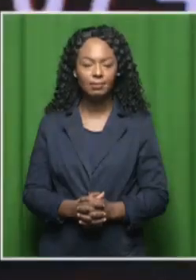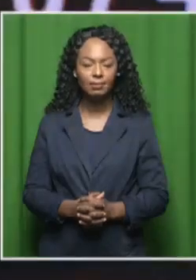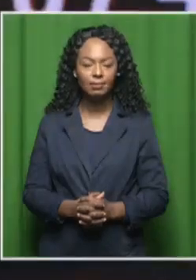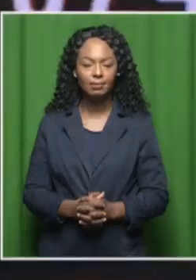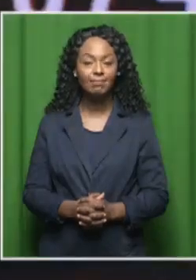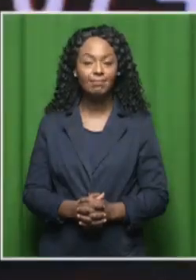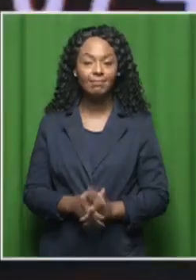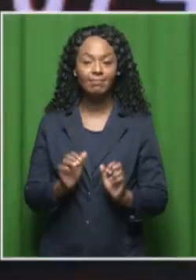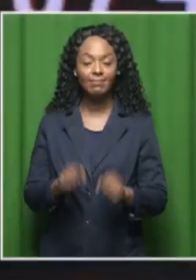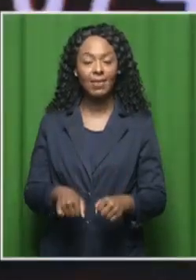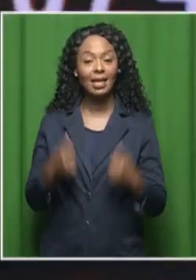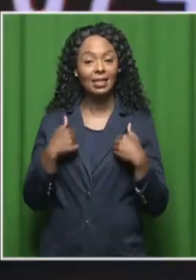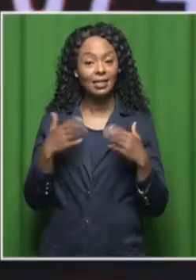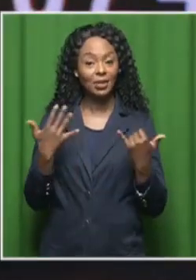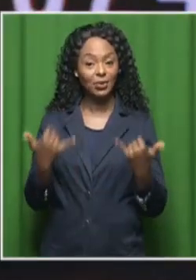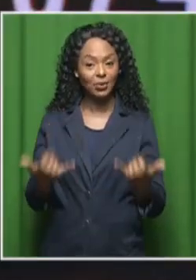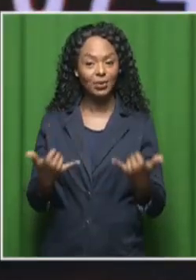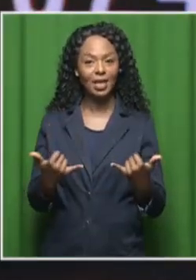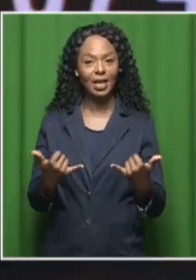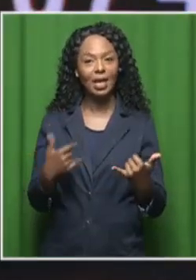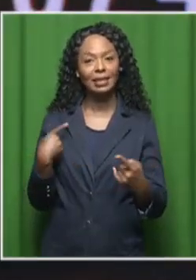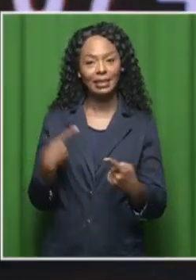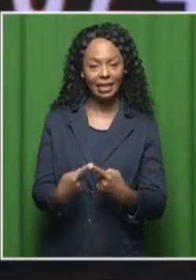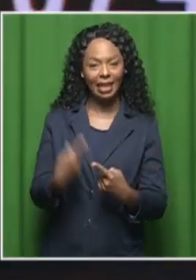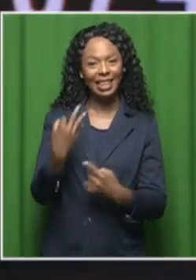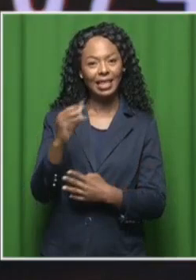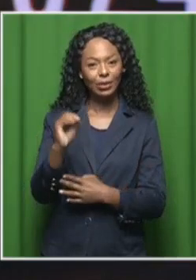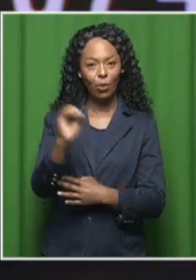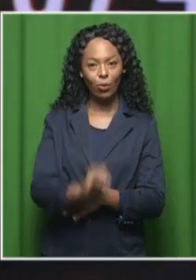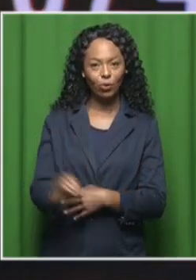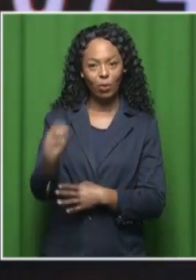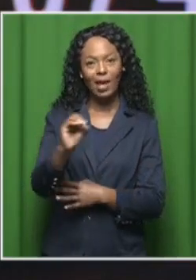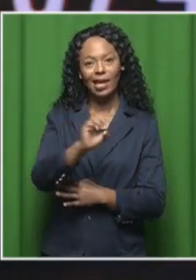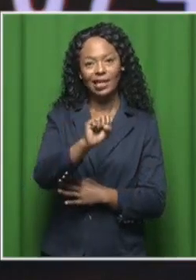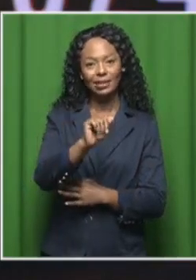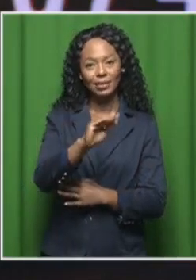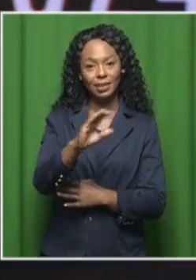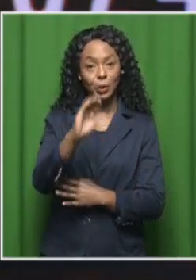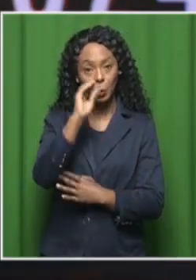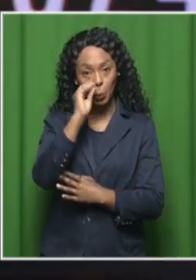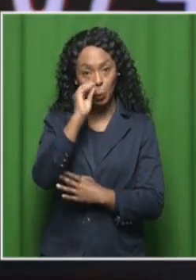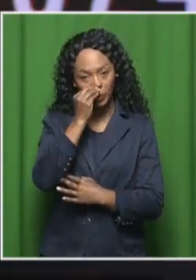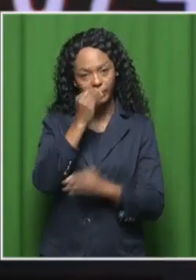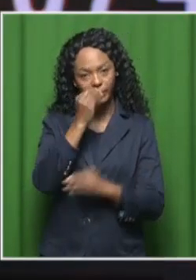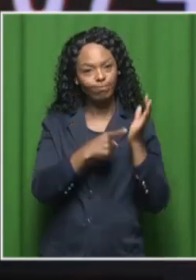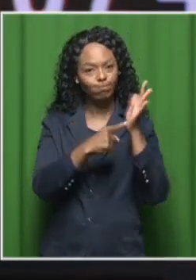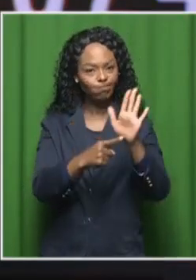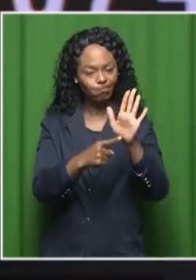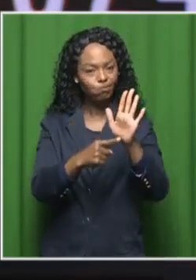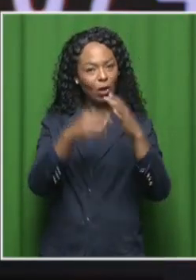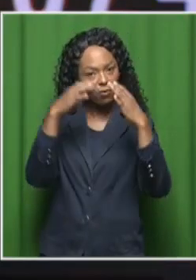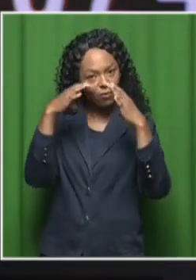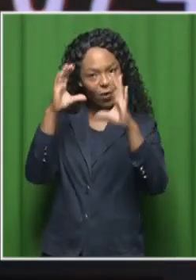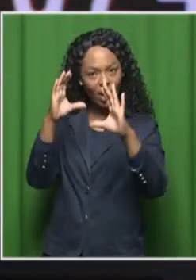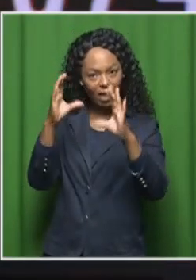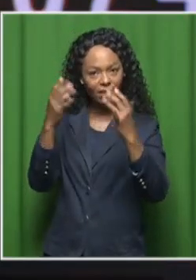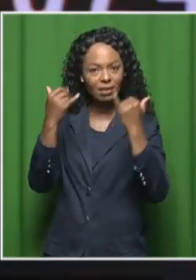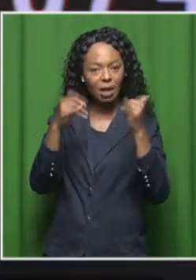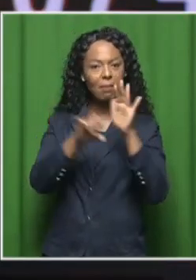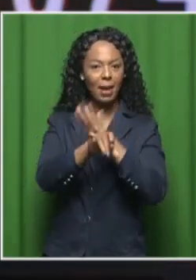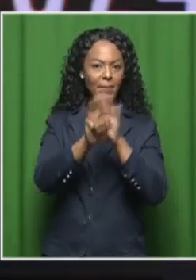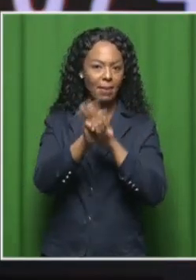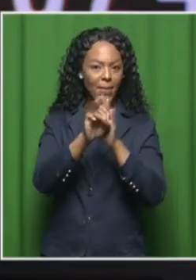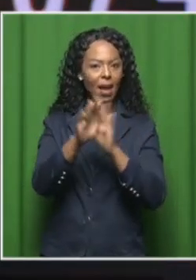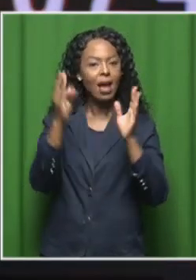Right, so starting from today until the 30th of October, SABC News will be running a special focus broadcast, Know Your Budget. This is ahead of